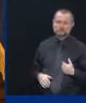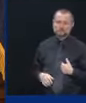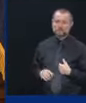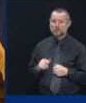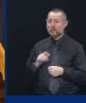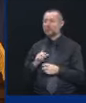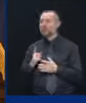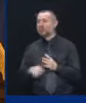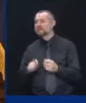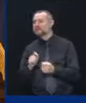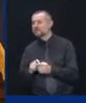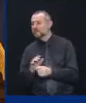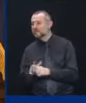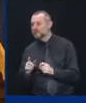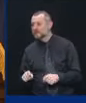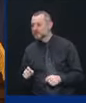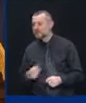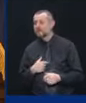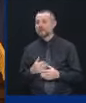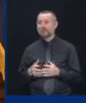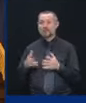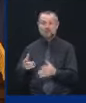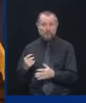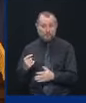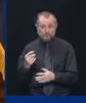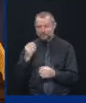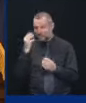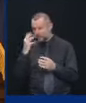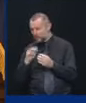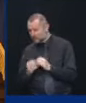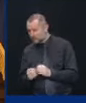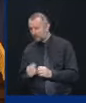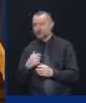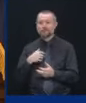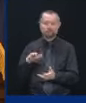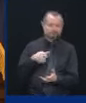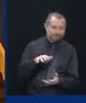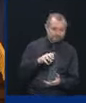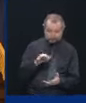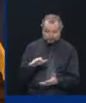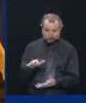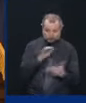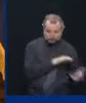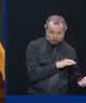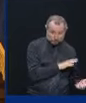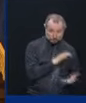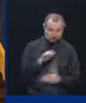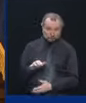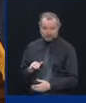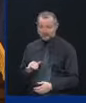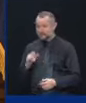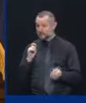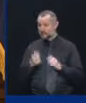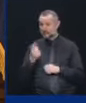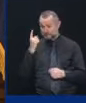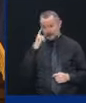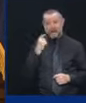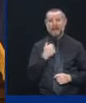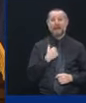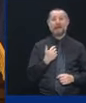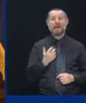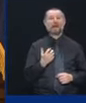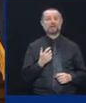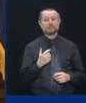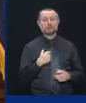more than what you need. Hospital worker who changes their mind, the hospital says, I need some dosages for